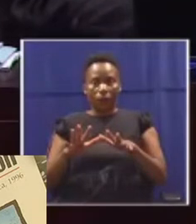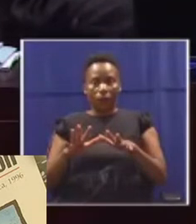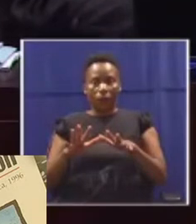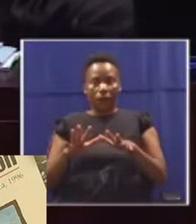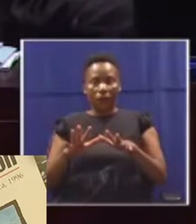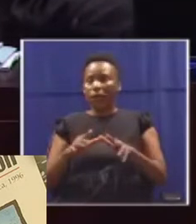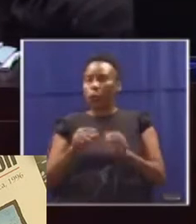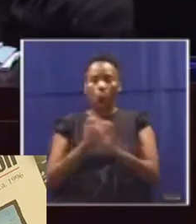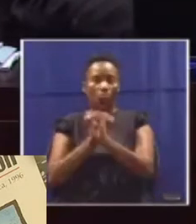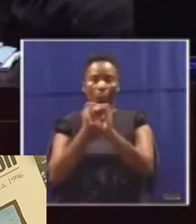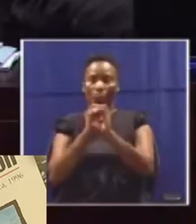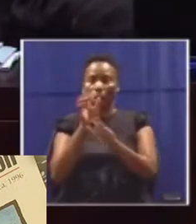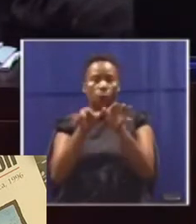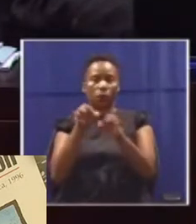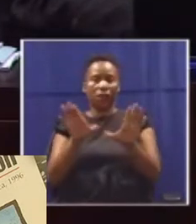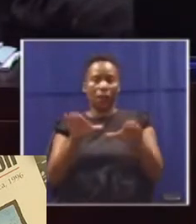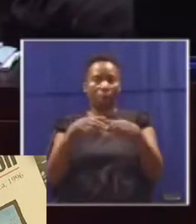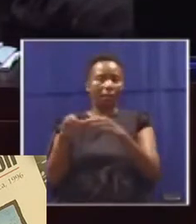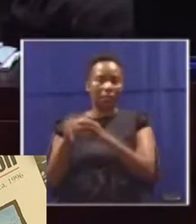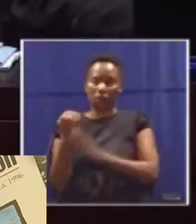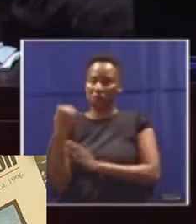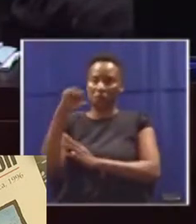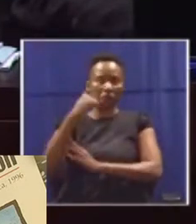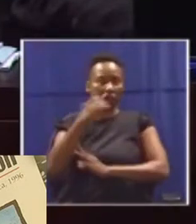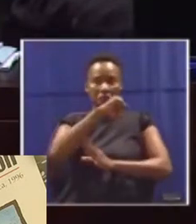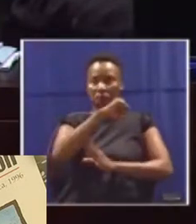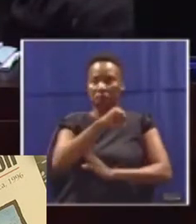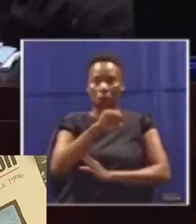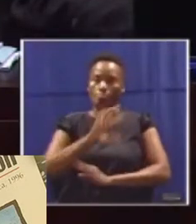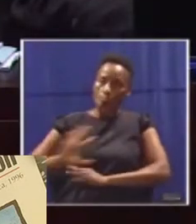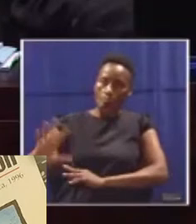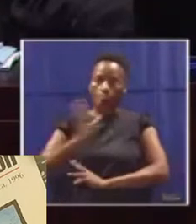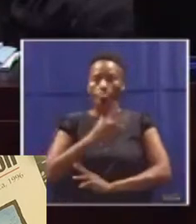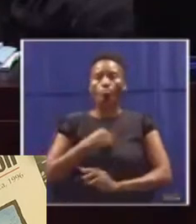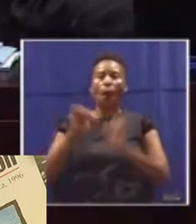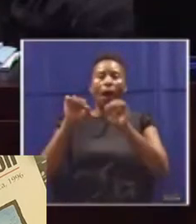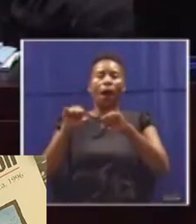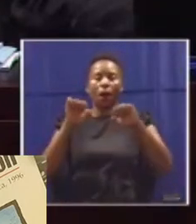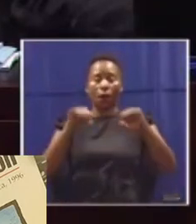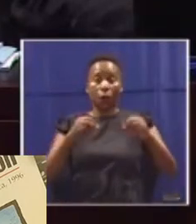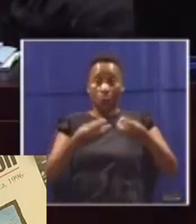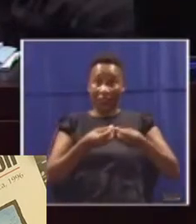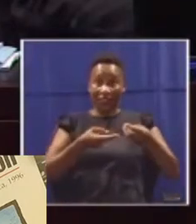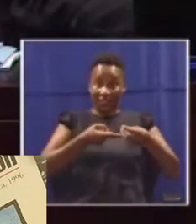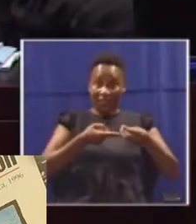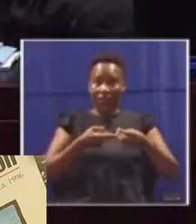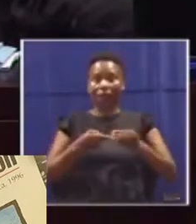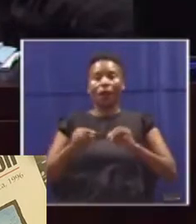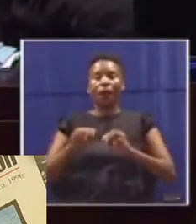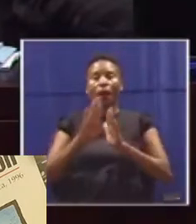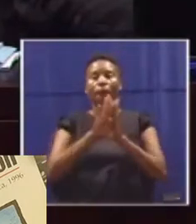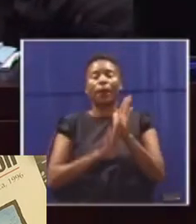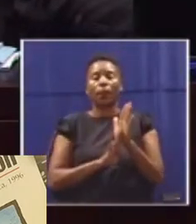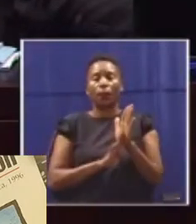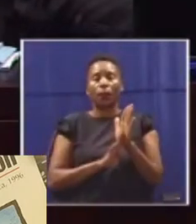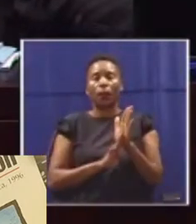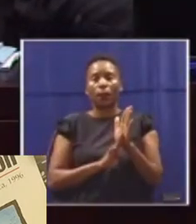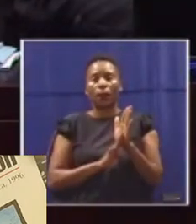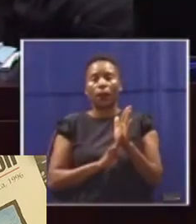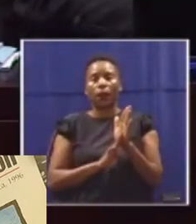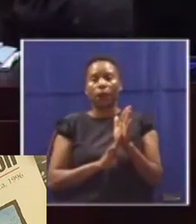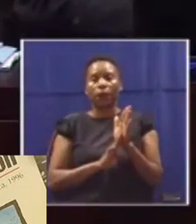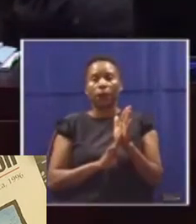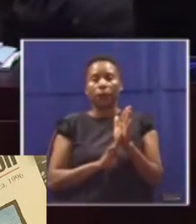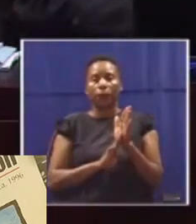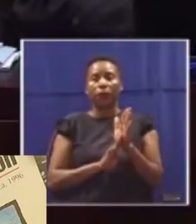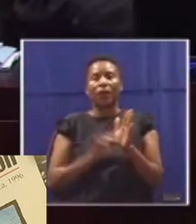any party that was disagreeing. We all agree with this bill.